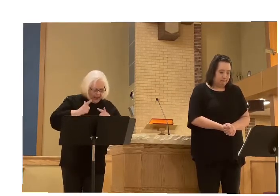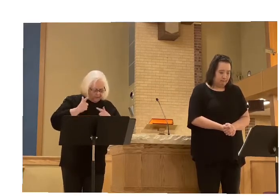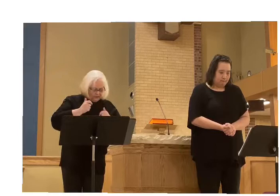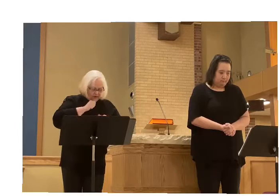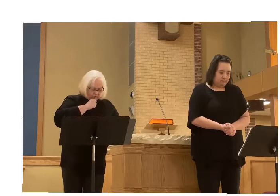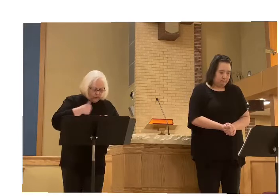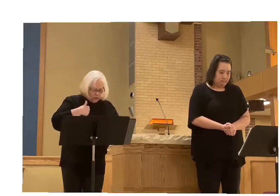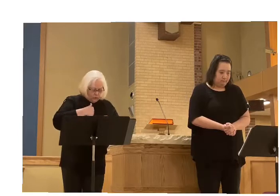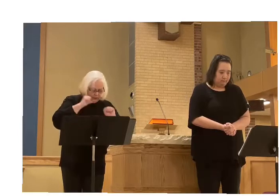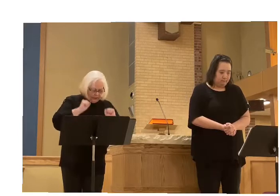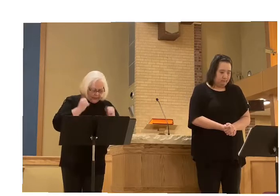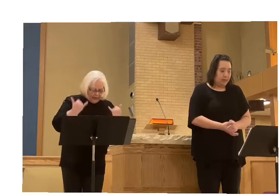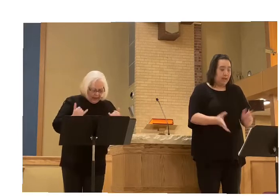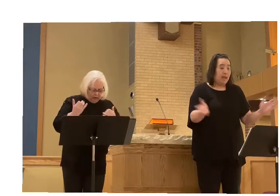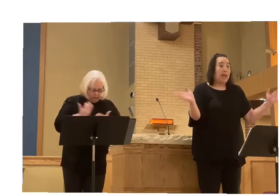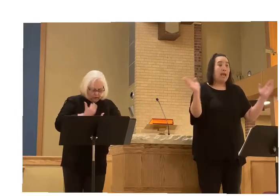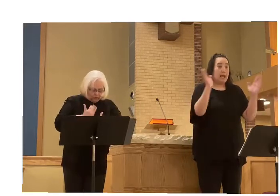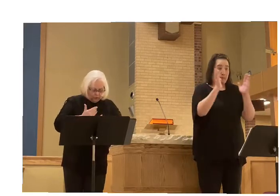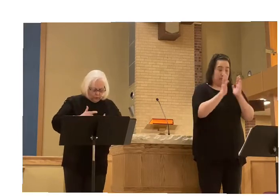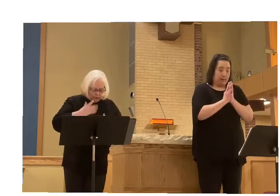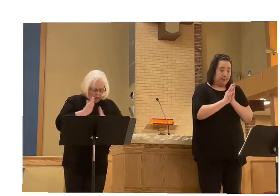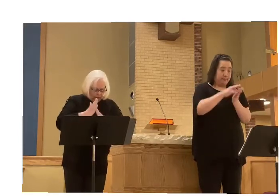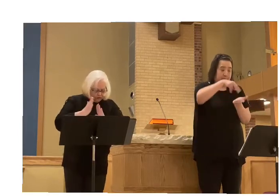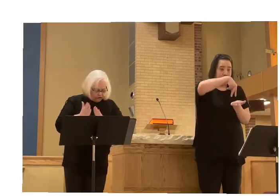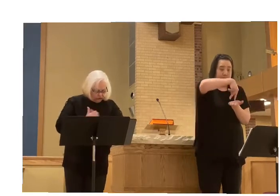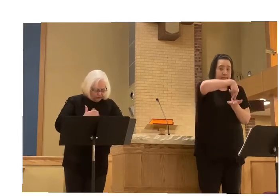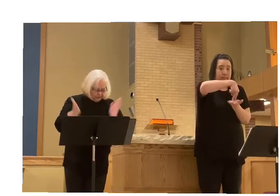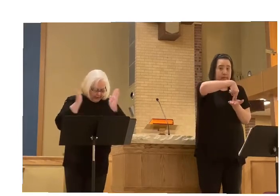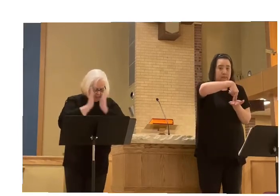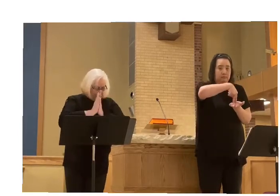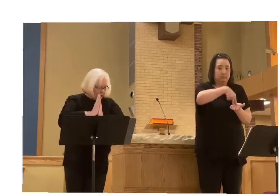selfishness. Amen.